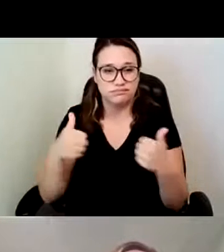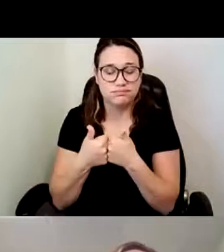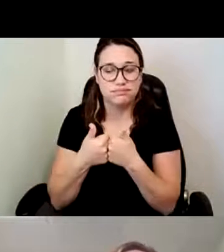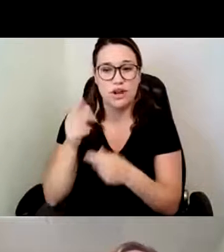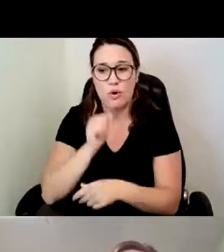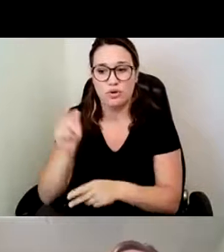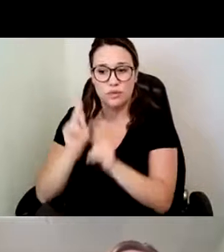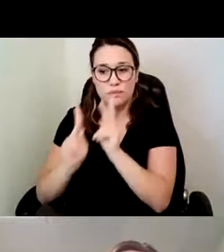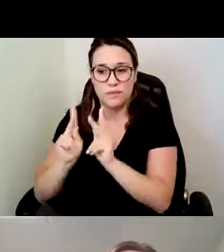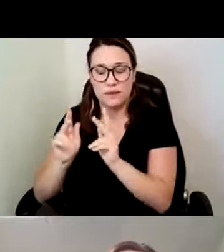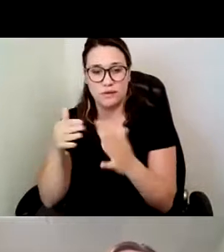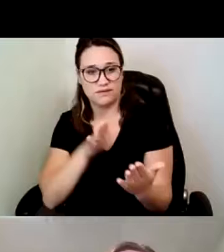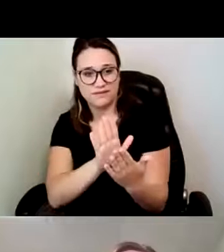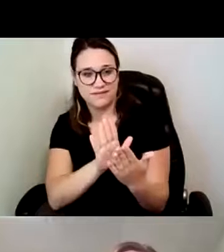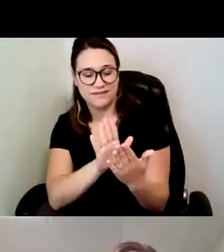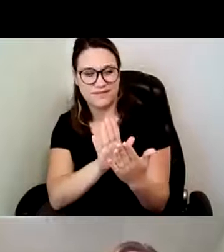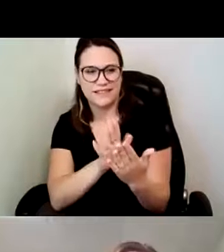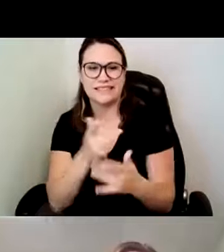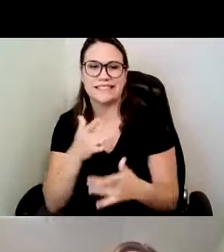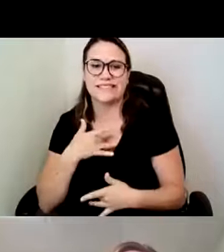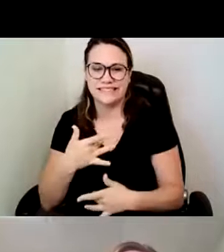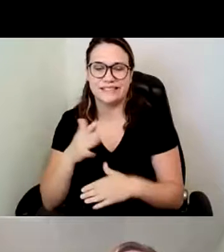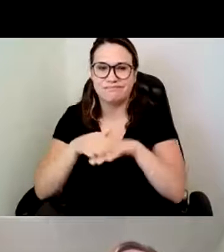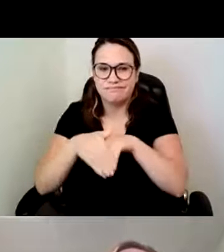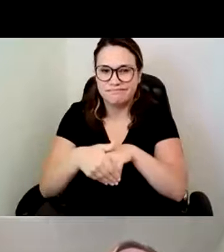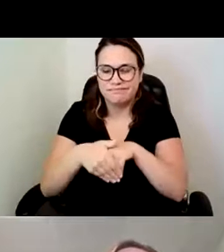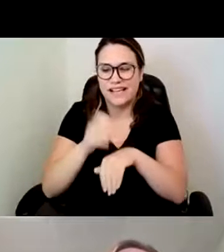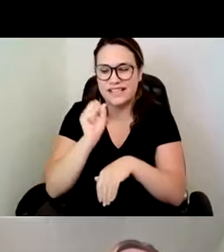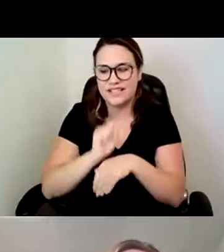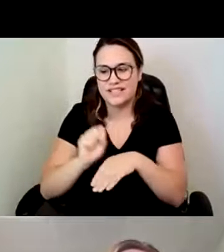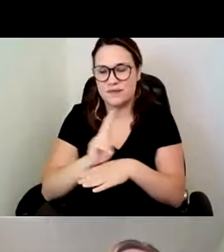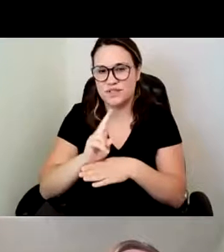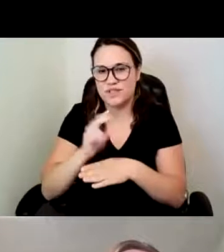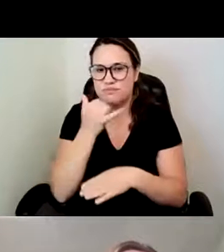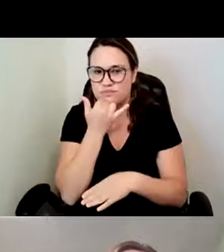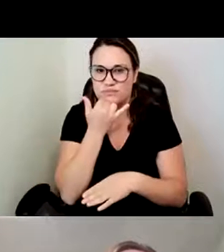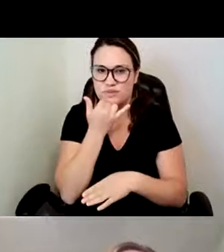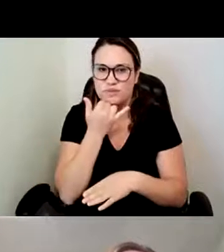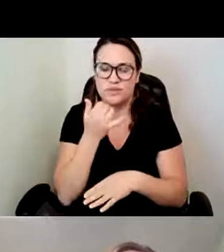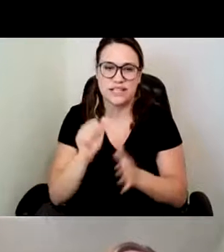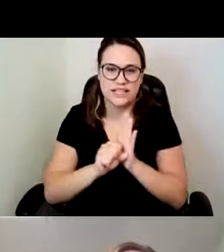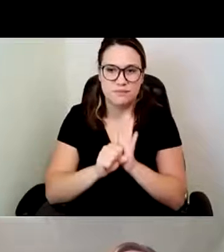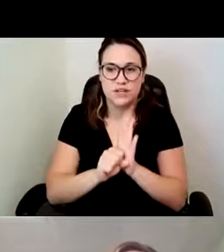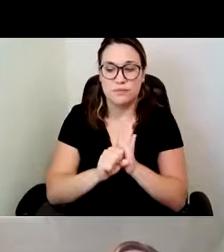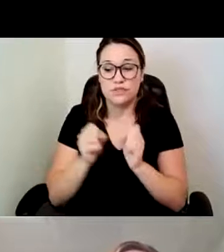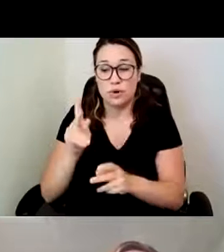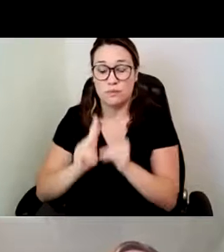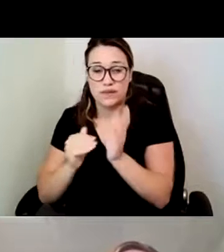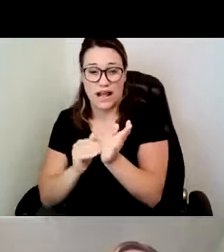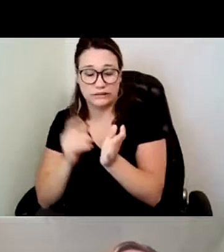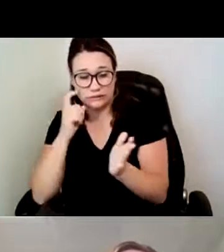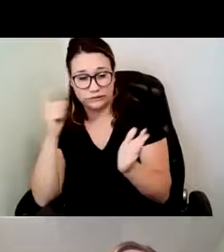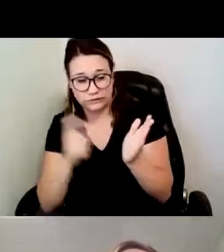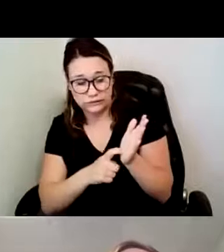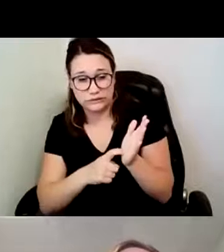face tend to mask substance use disorder symptoms, making it more difficult for providers to identify and